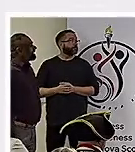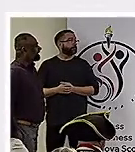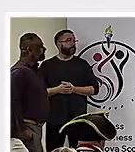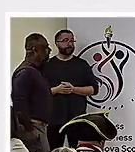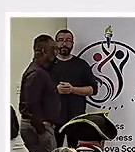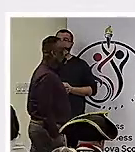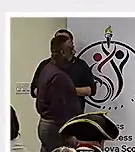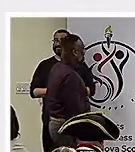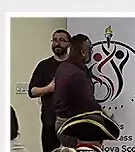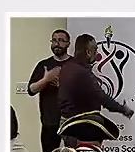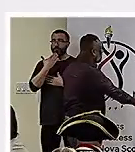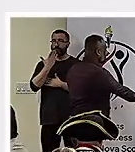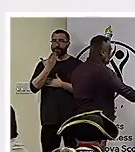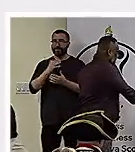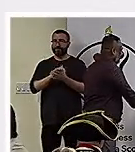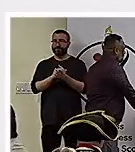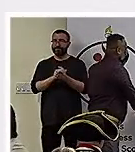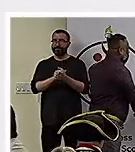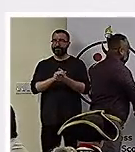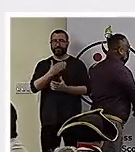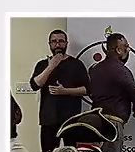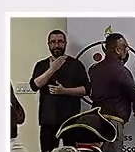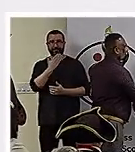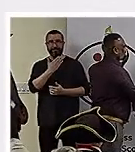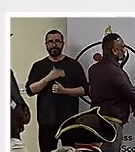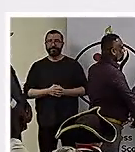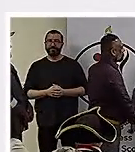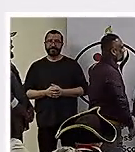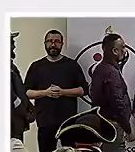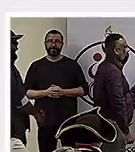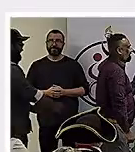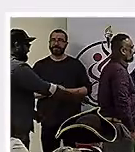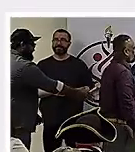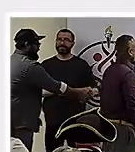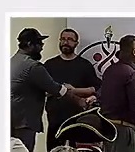Good morning. Congratulations. Thank you.